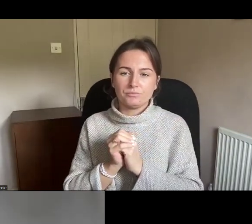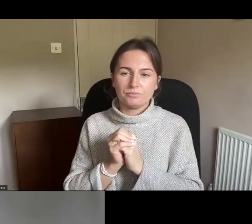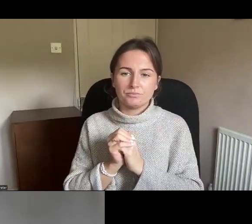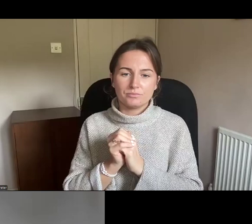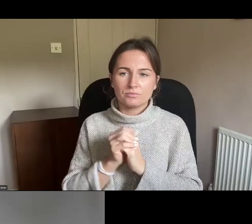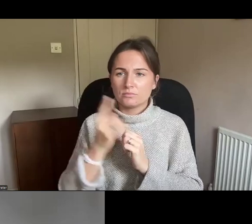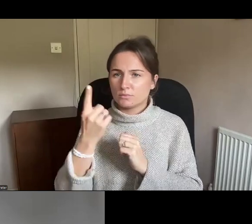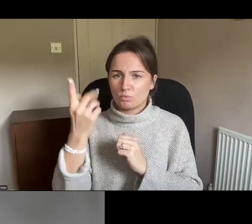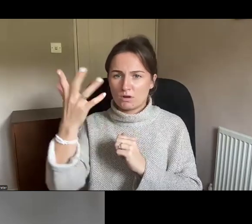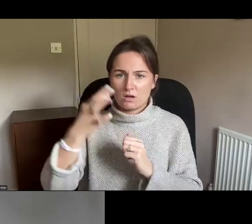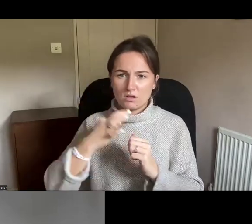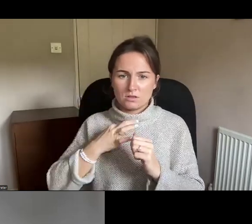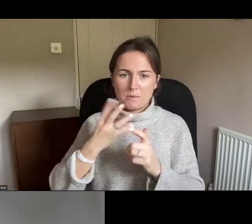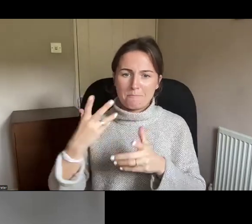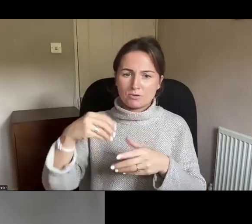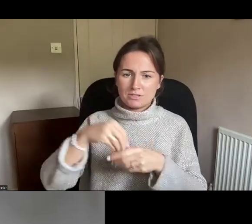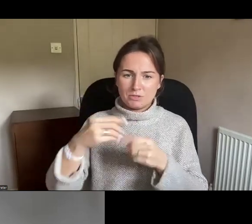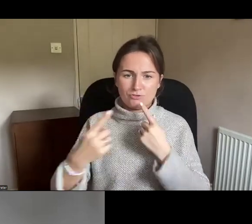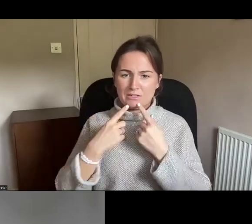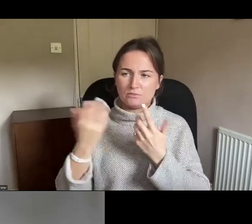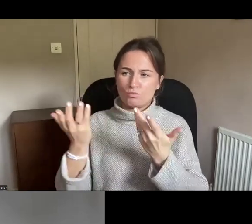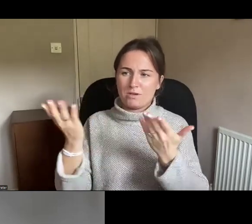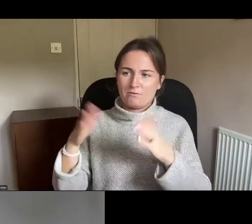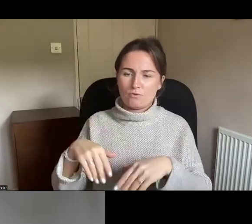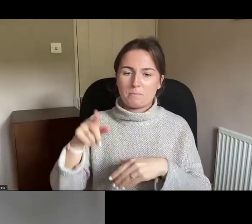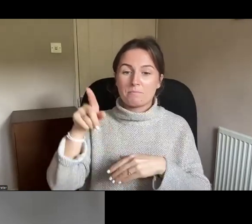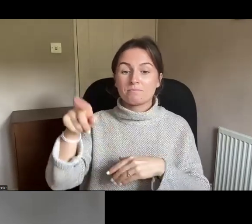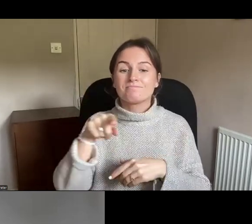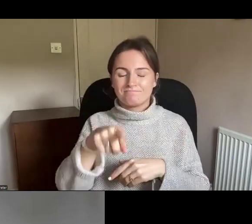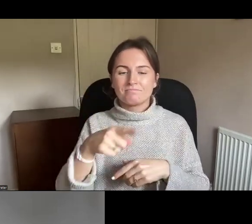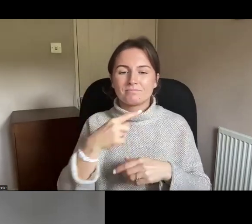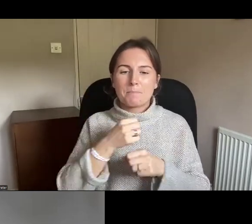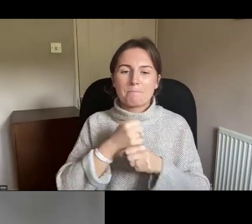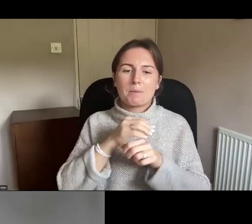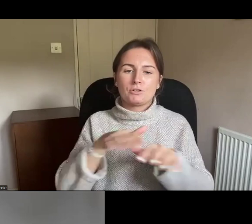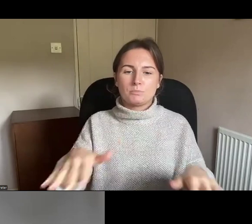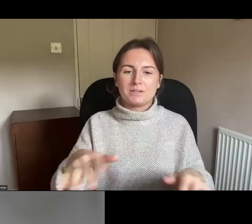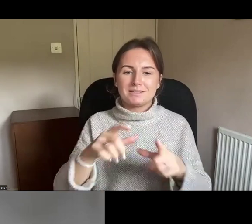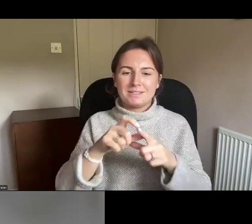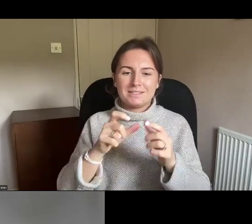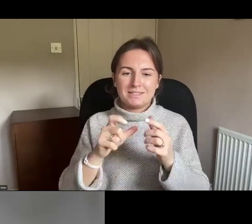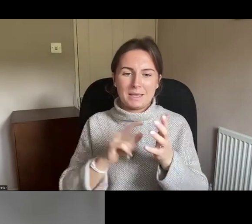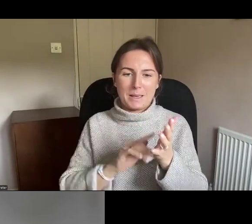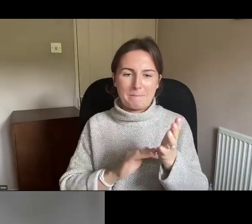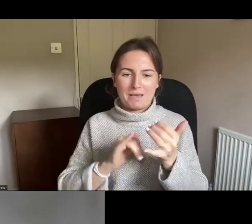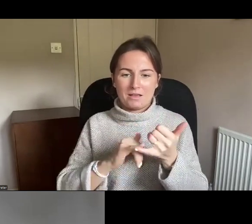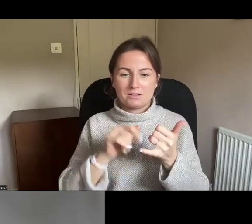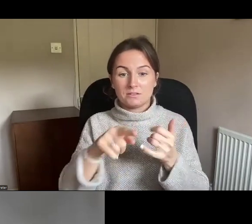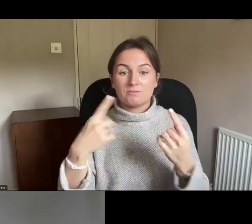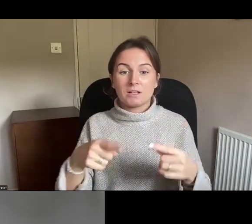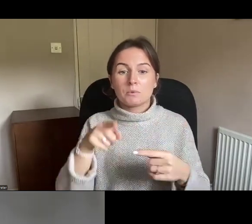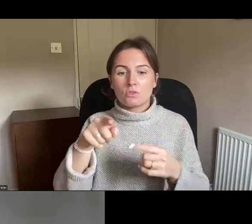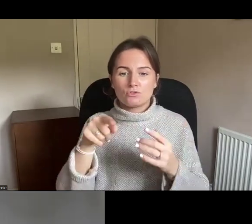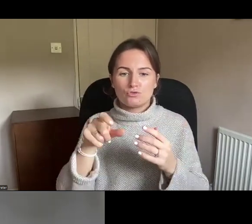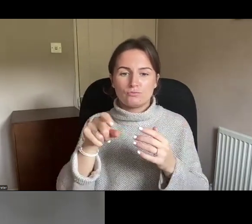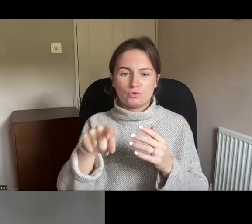Somebody was asking where participation data comes from. That's actually published by DCMS and is available on the Gov website.